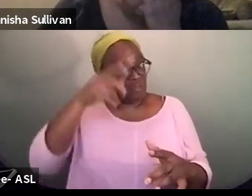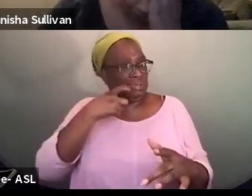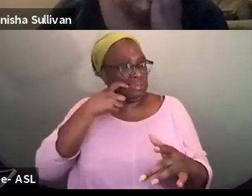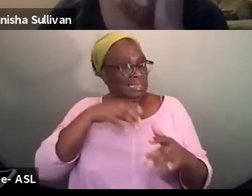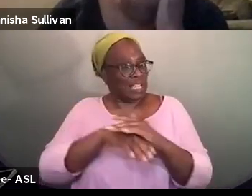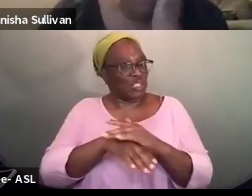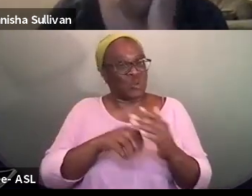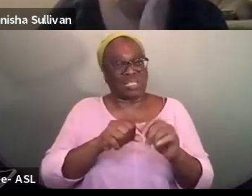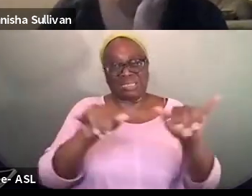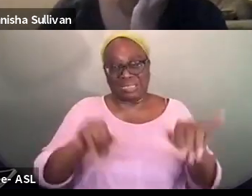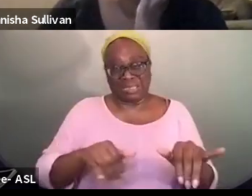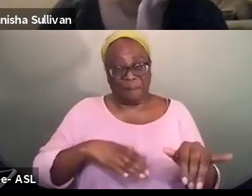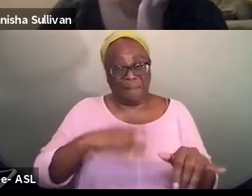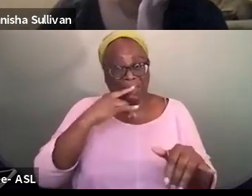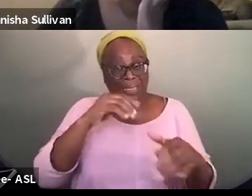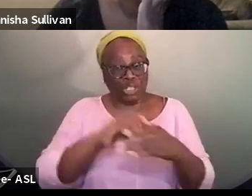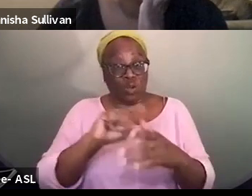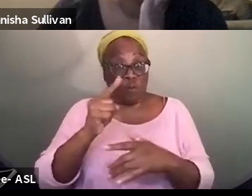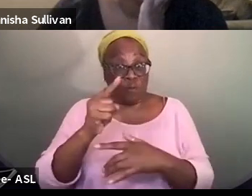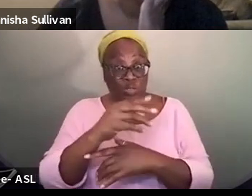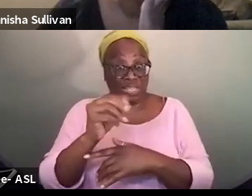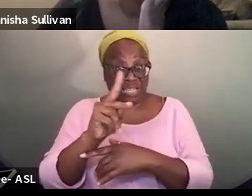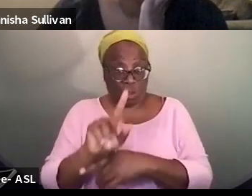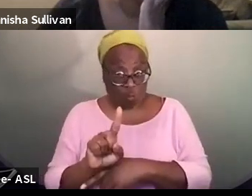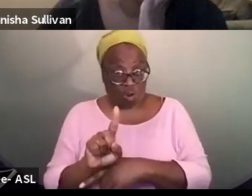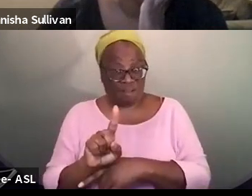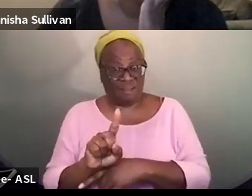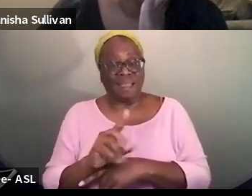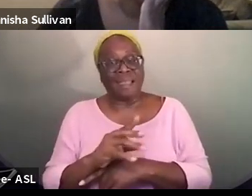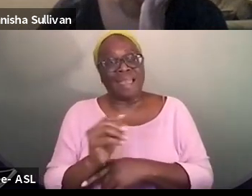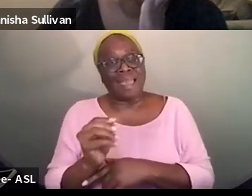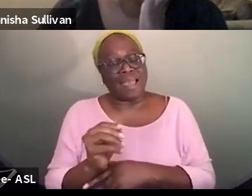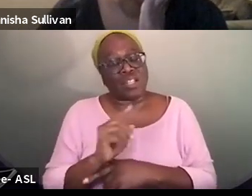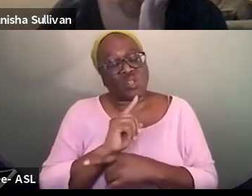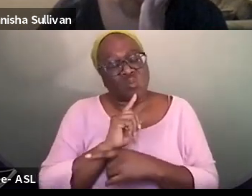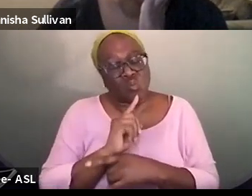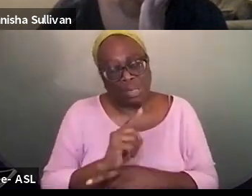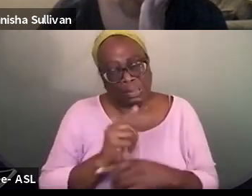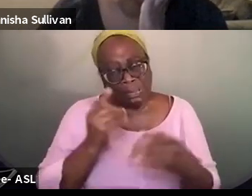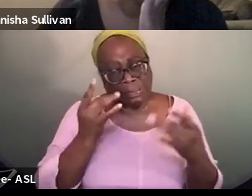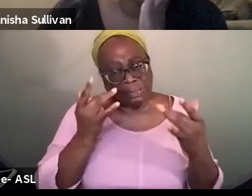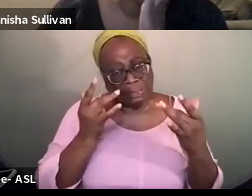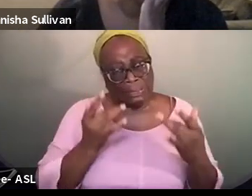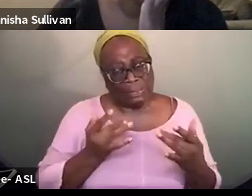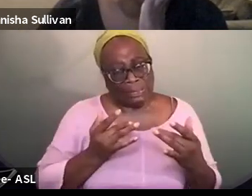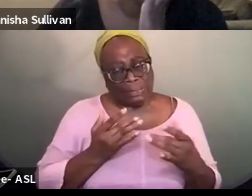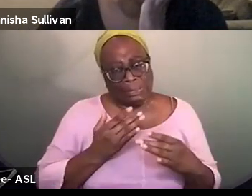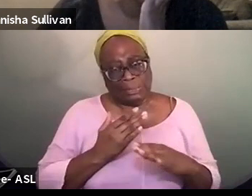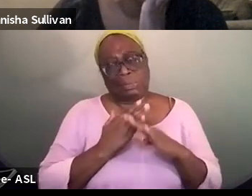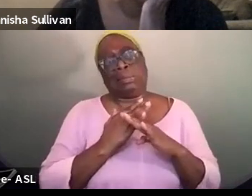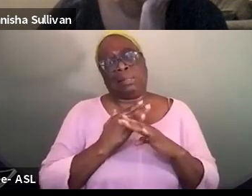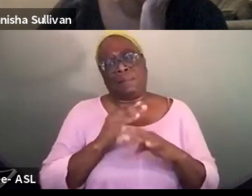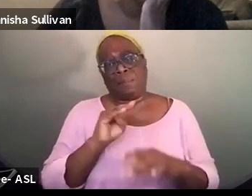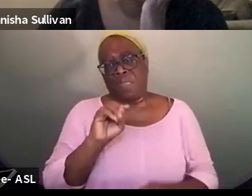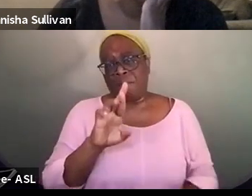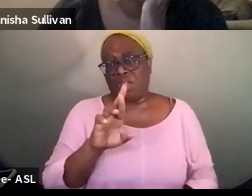in Boston. My kids are in first and K1. And it's really disturbing to me, to Mr. Murray's point just